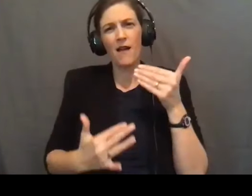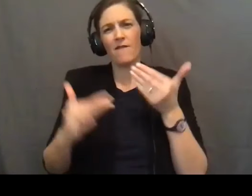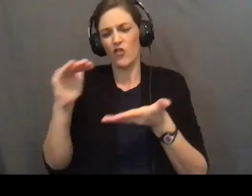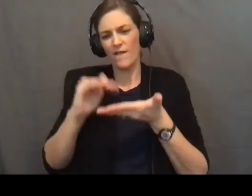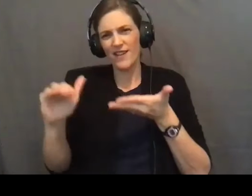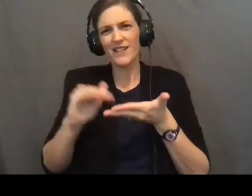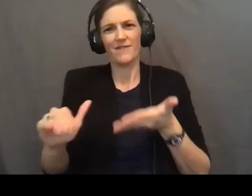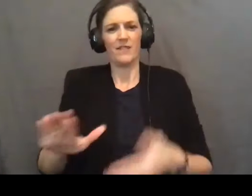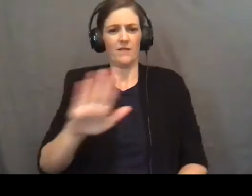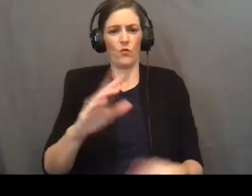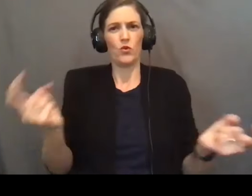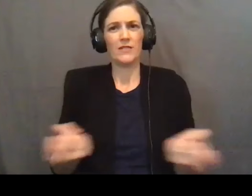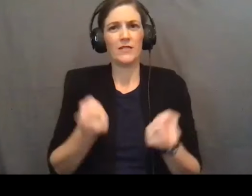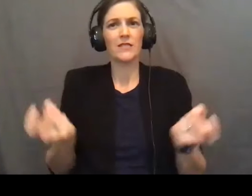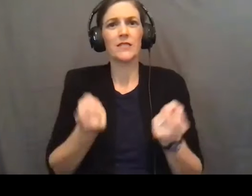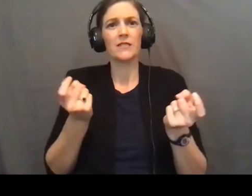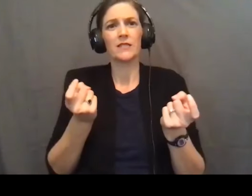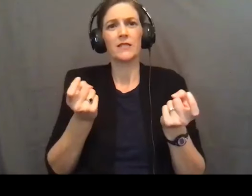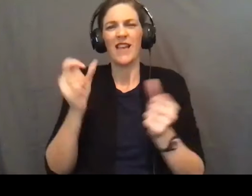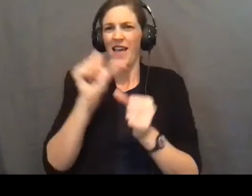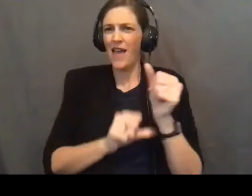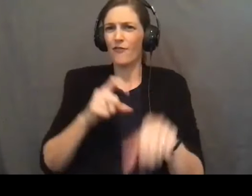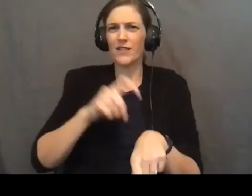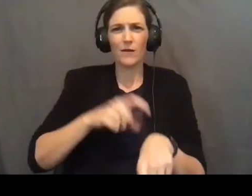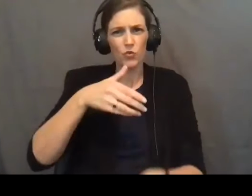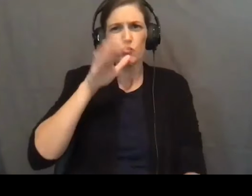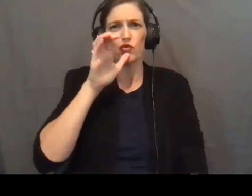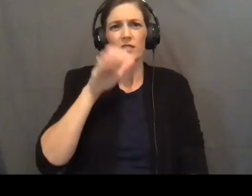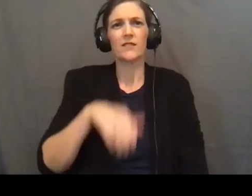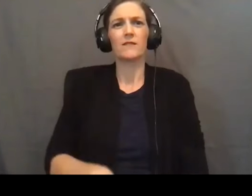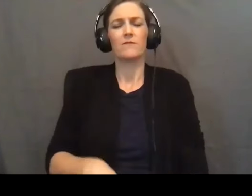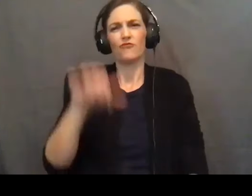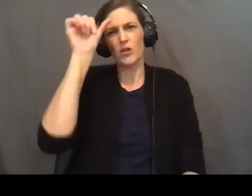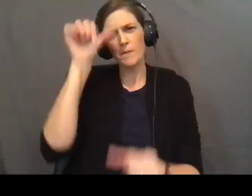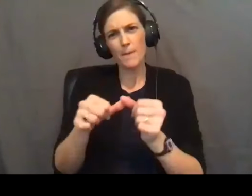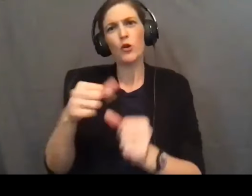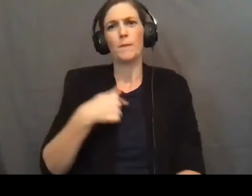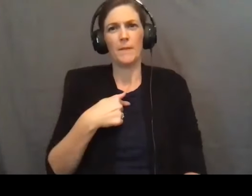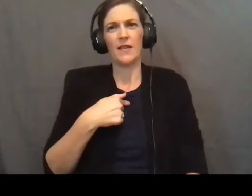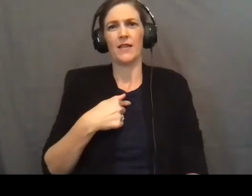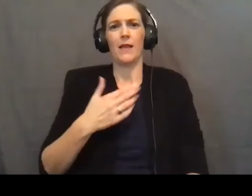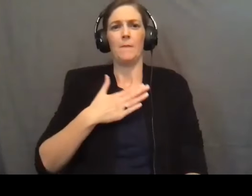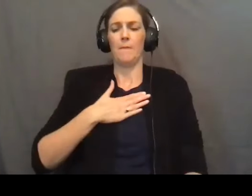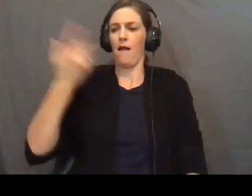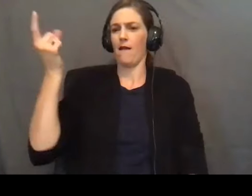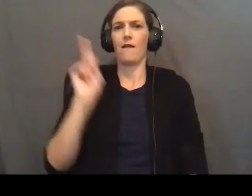Of your sins Every time you drink of it Remember me And my coming